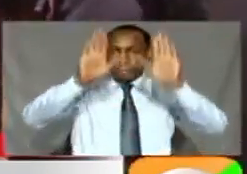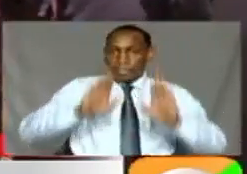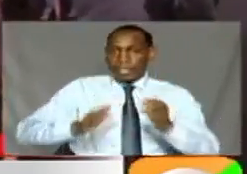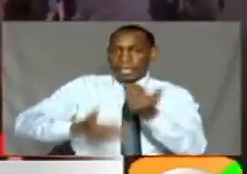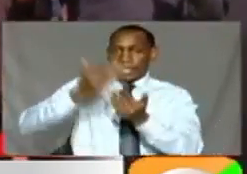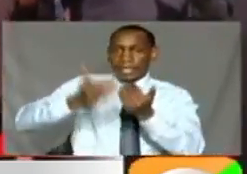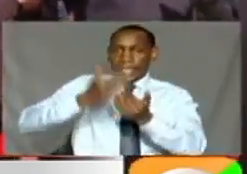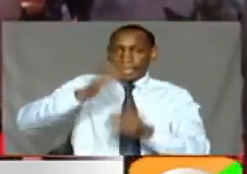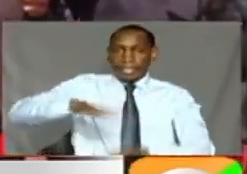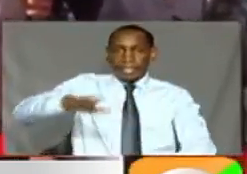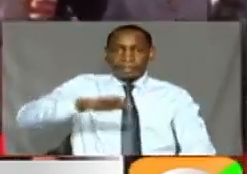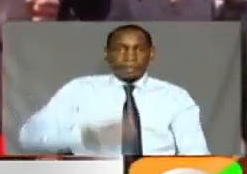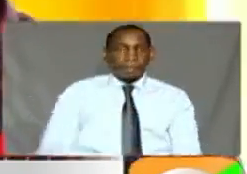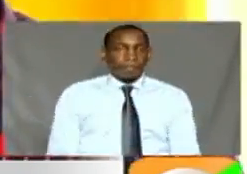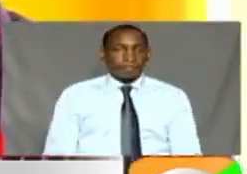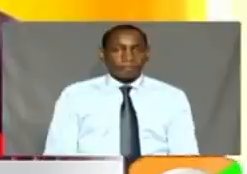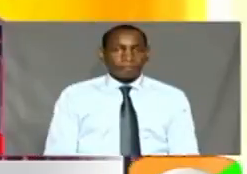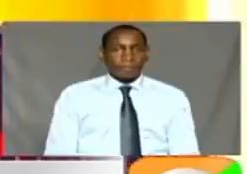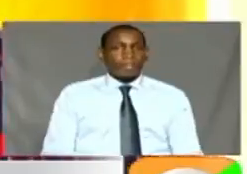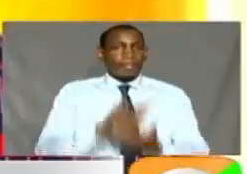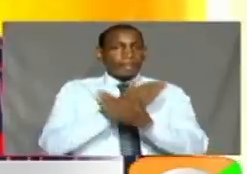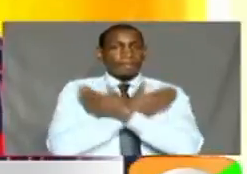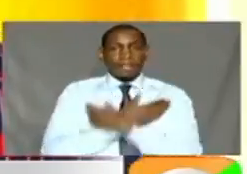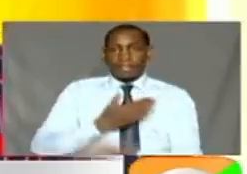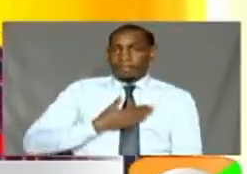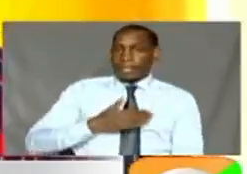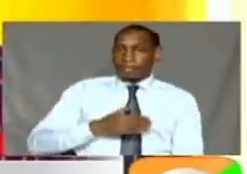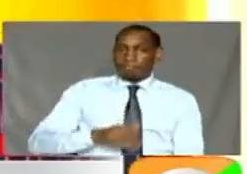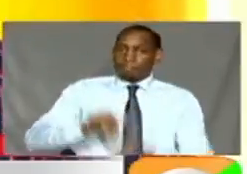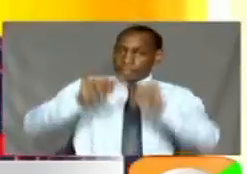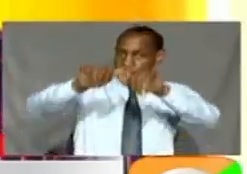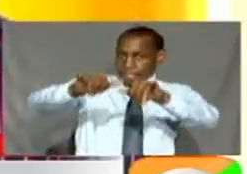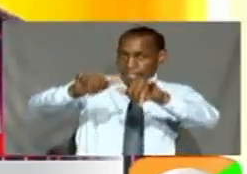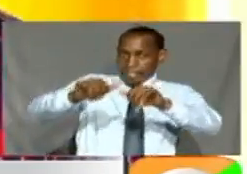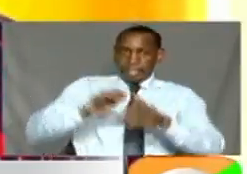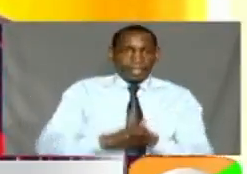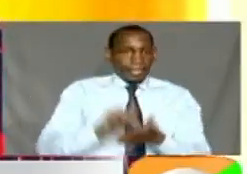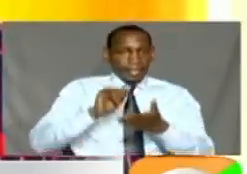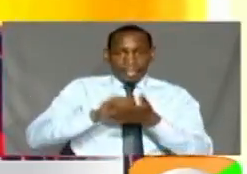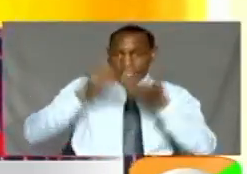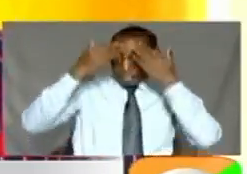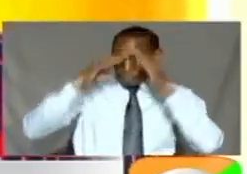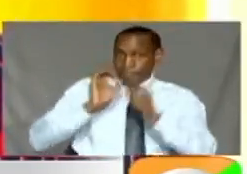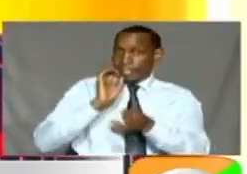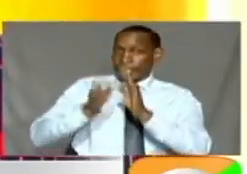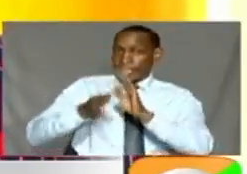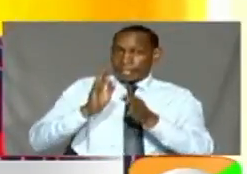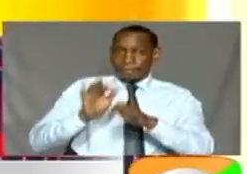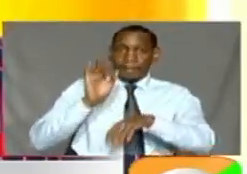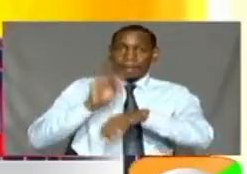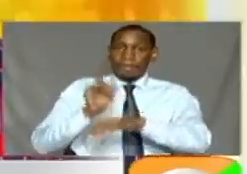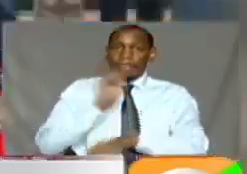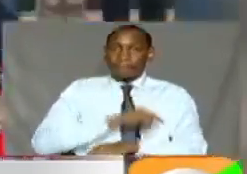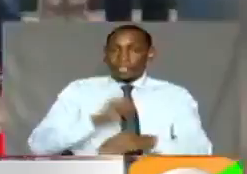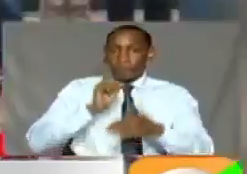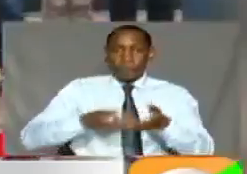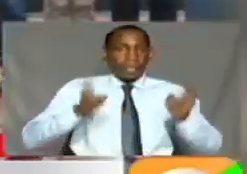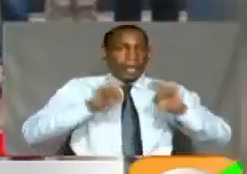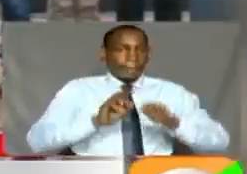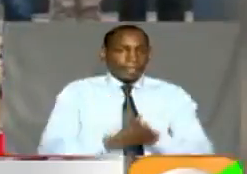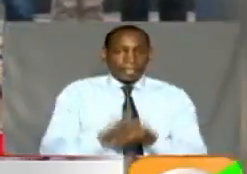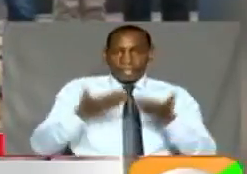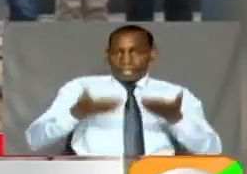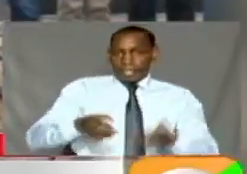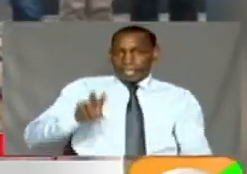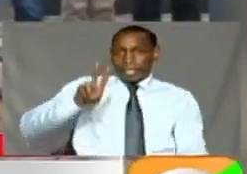care of the environment. I left my friends there, to which I don't know if they are affected, what will happen. For now,